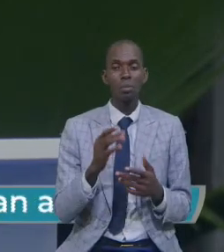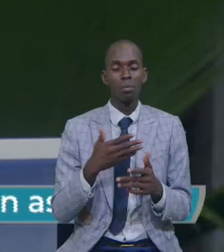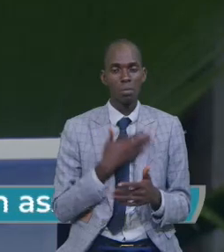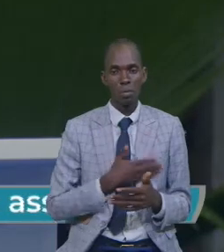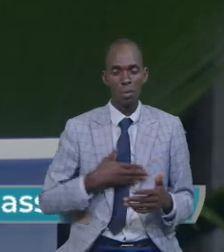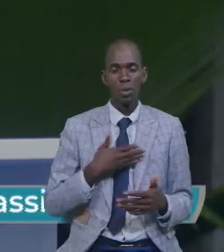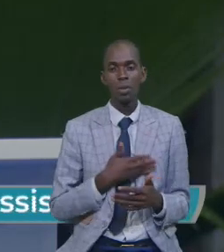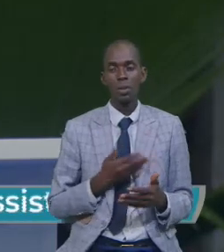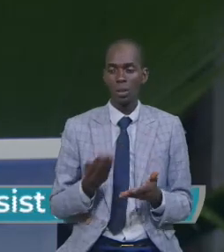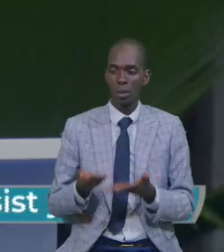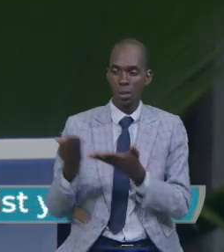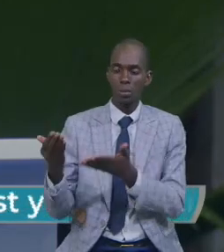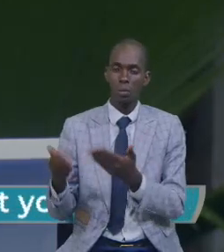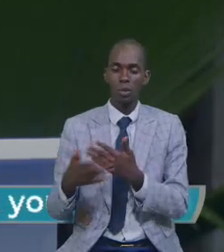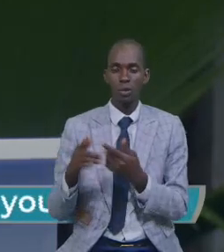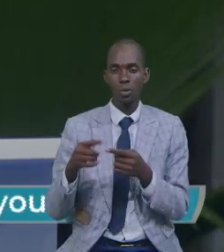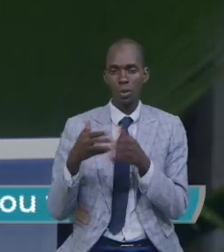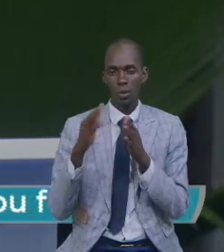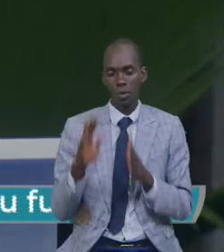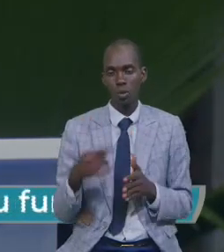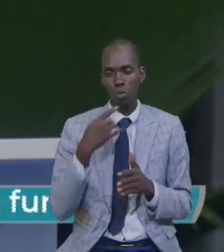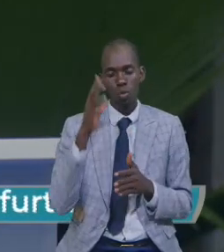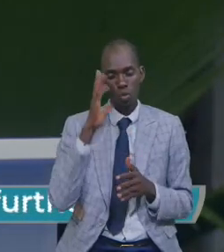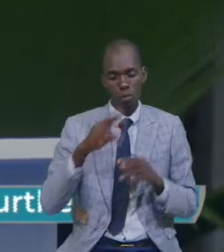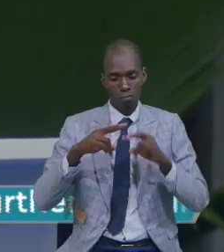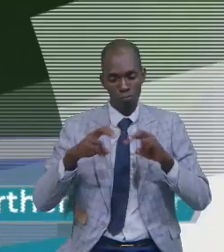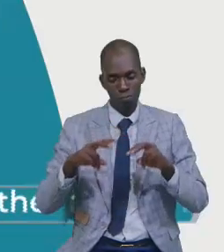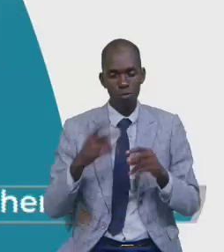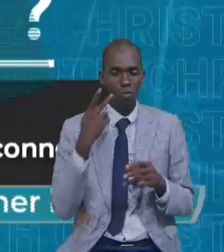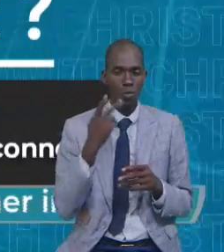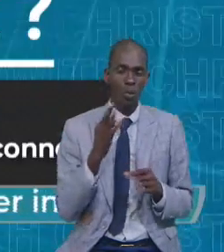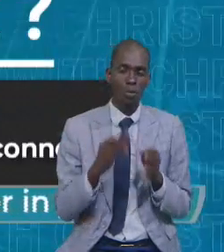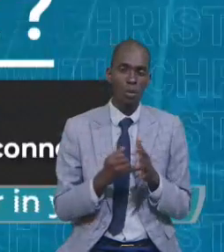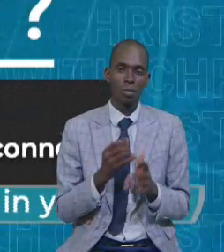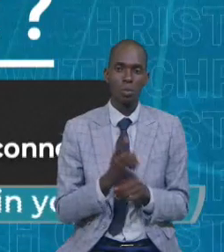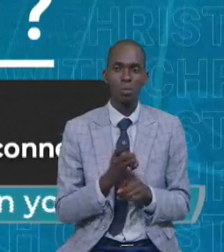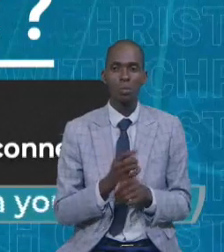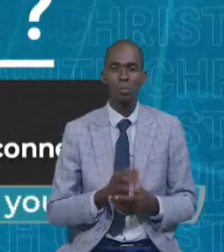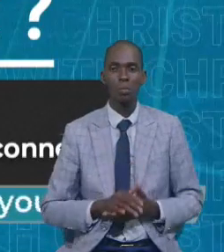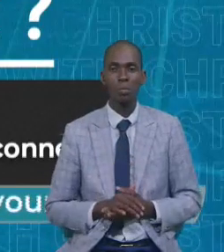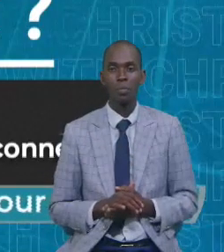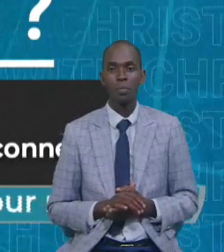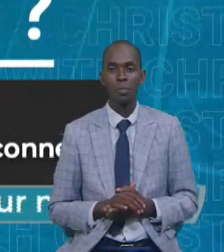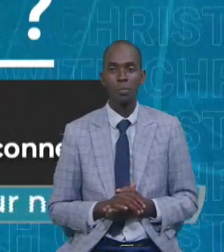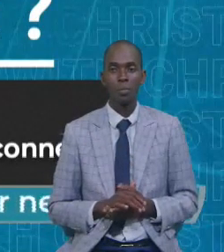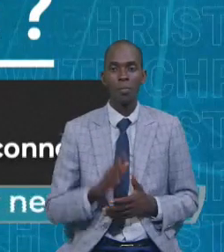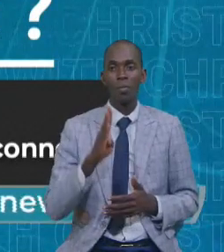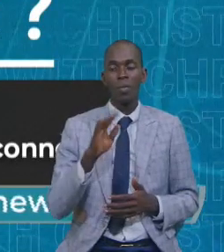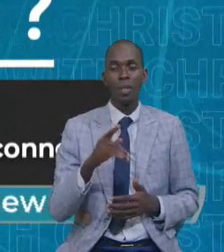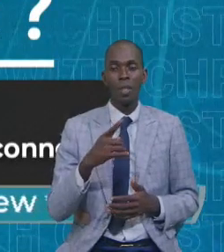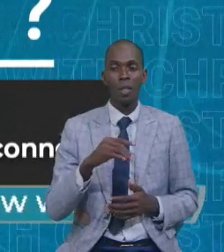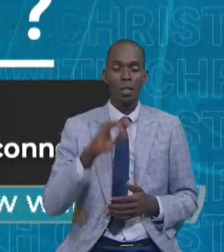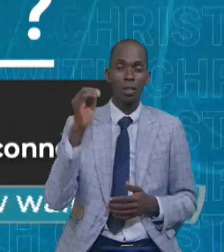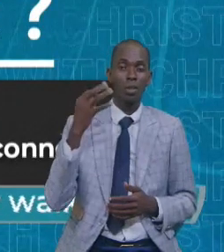correct, and also the house address. Please, let's do that. By the grace of God, there will be a special